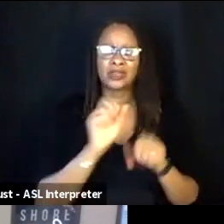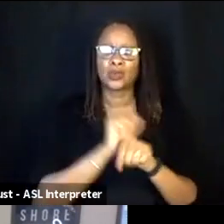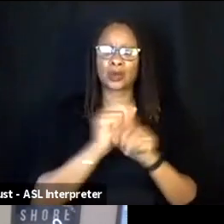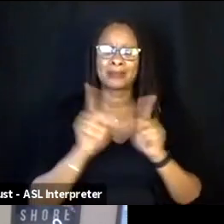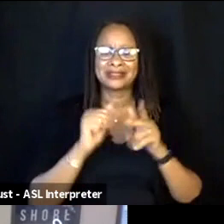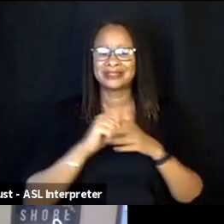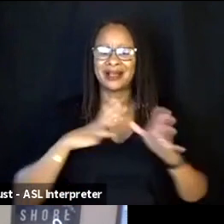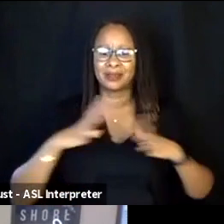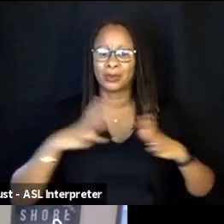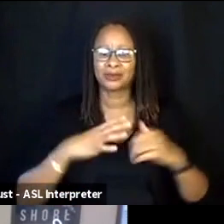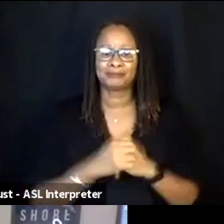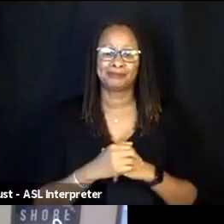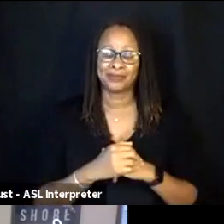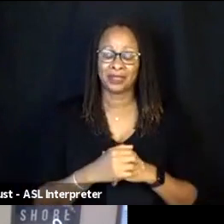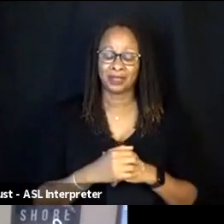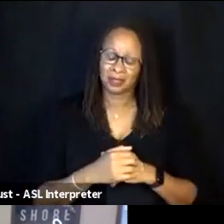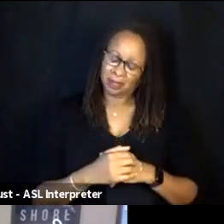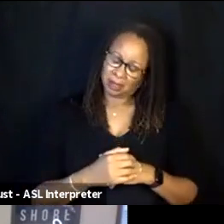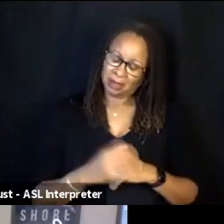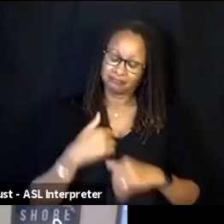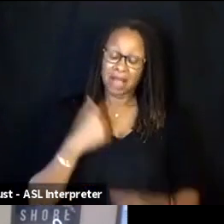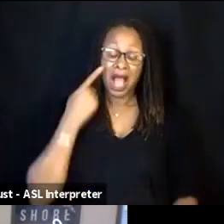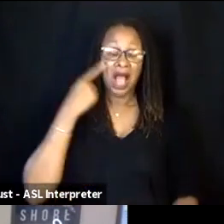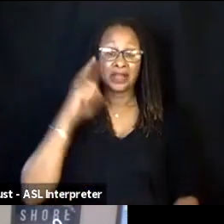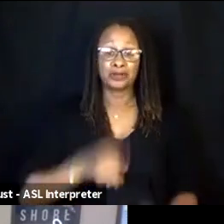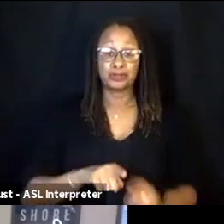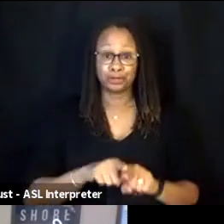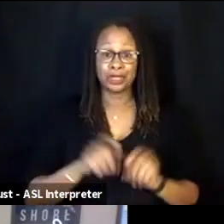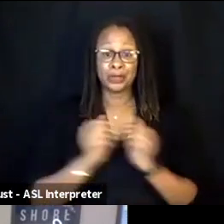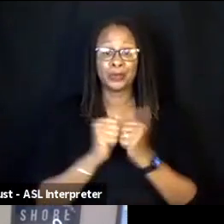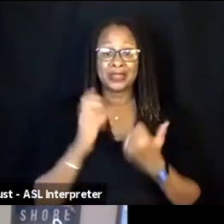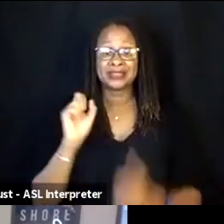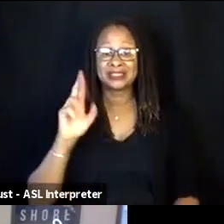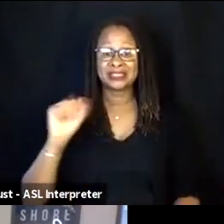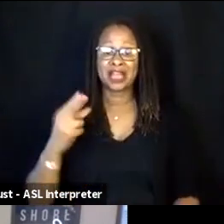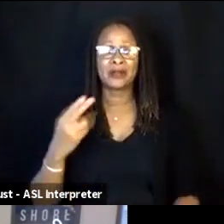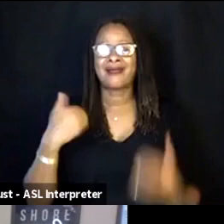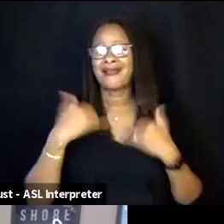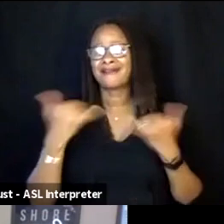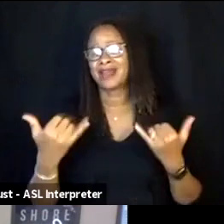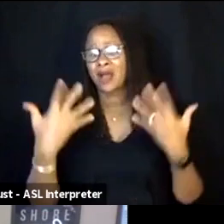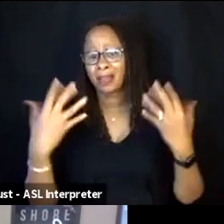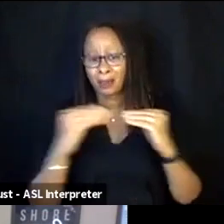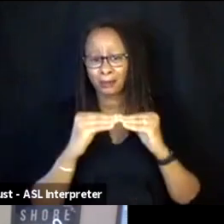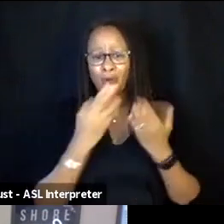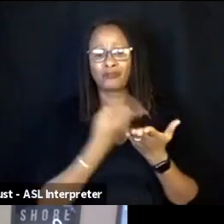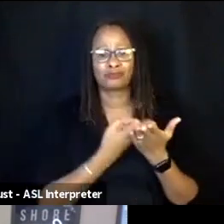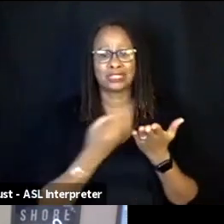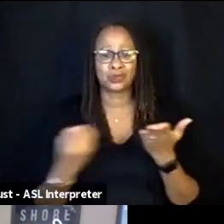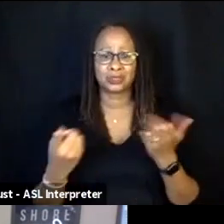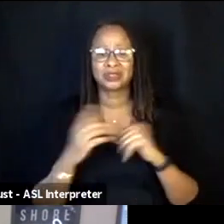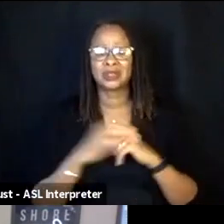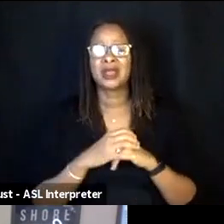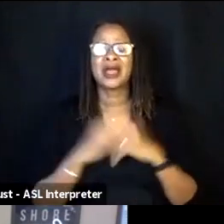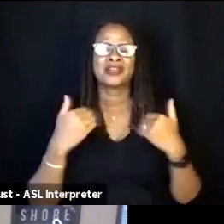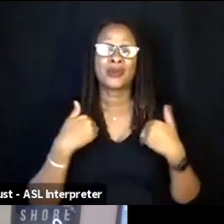mean, I agree with Sarah. There are a lot more resources. There's support